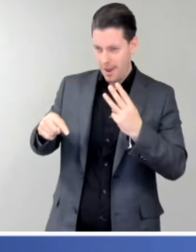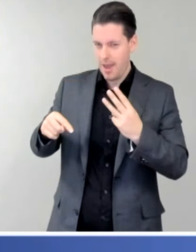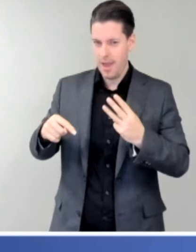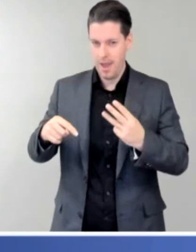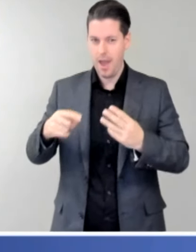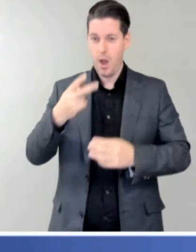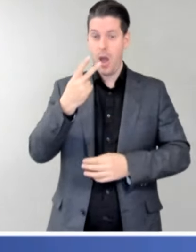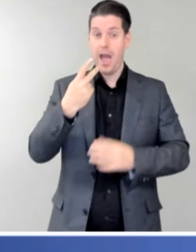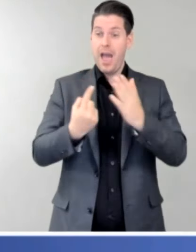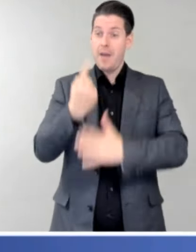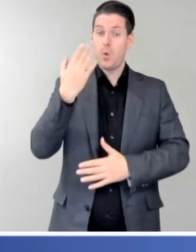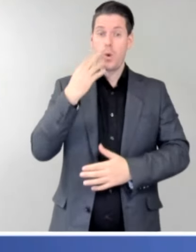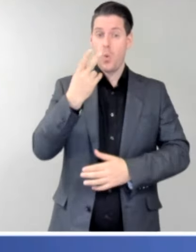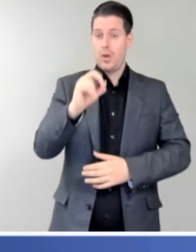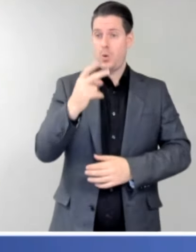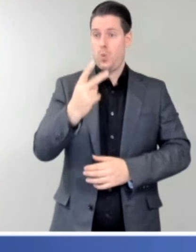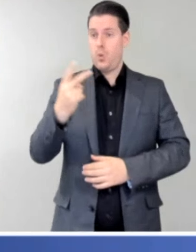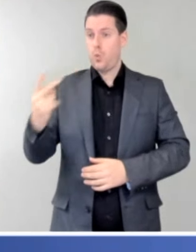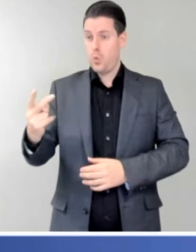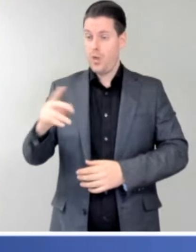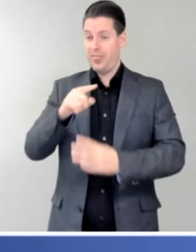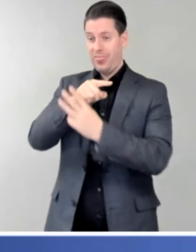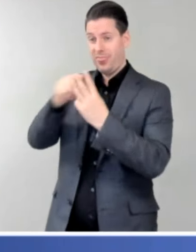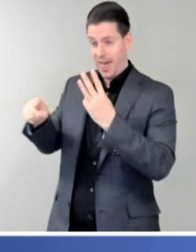their involvement in the downing of MH17.